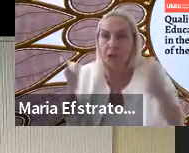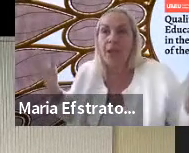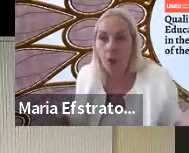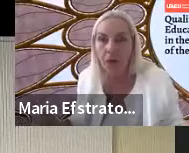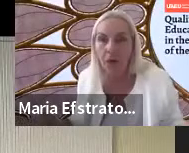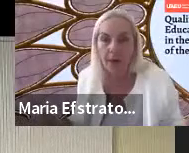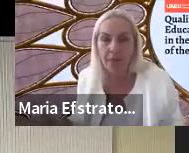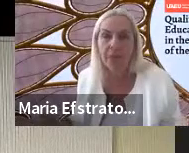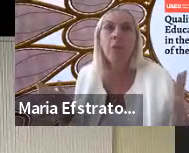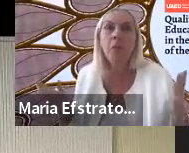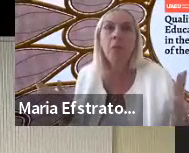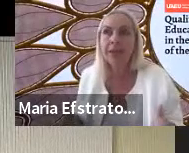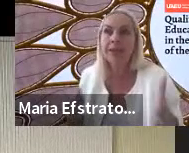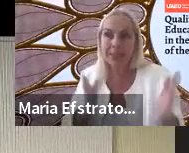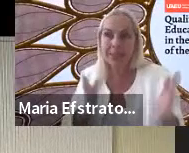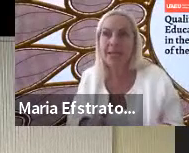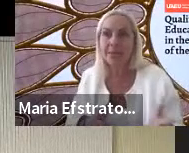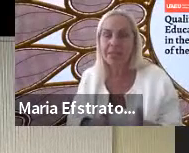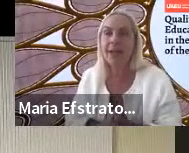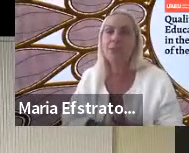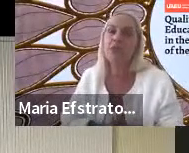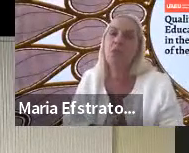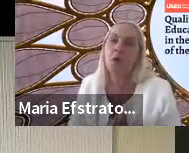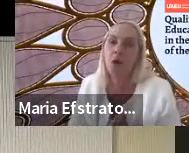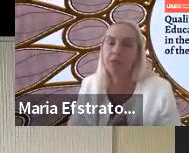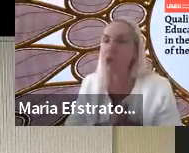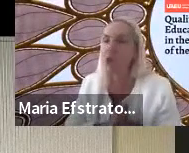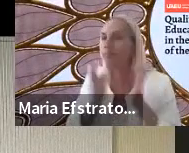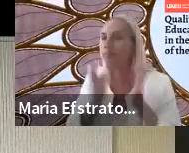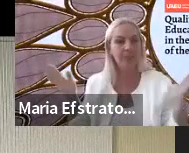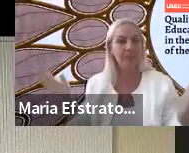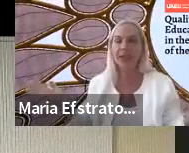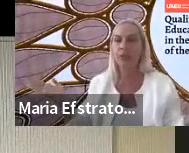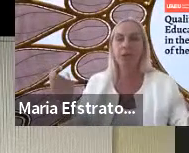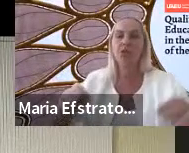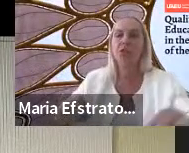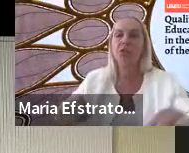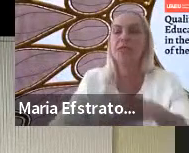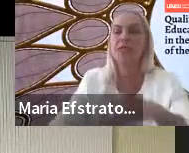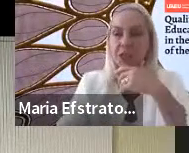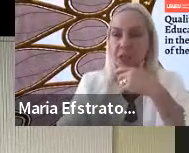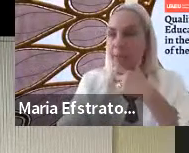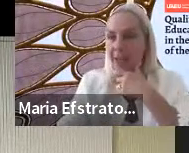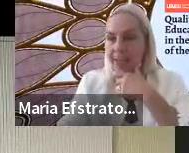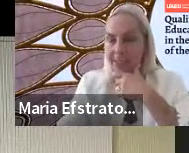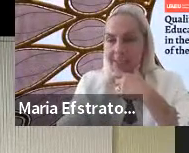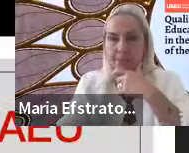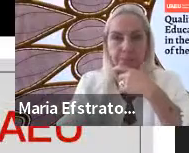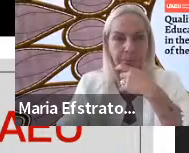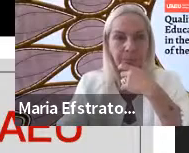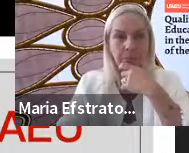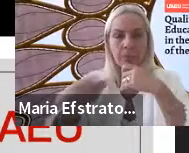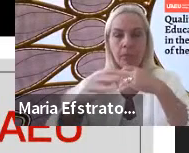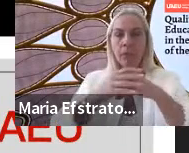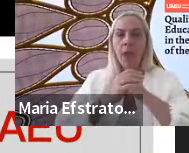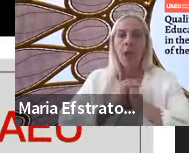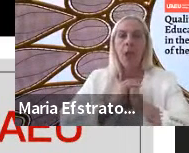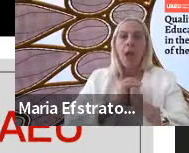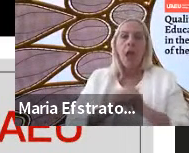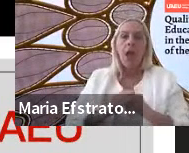not to say all of them, they are working at the same time from home. So it was such a mess.